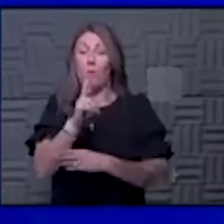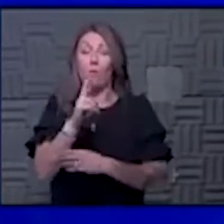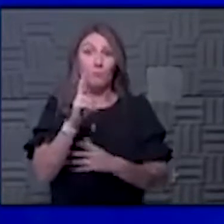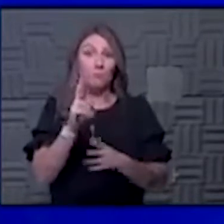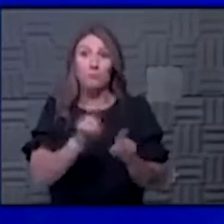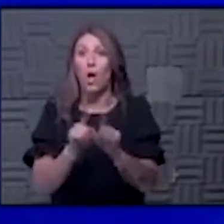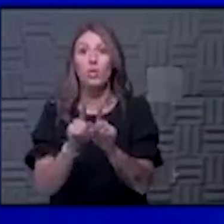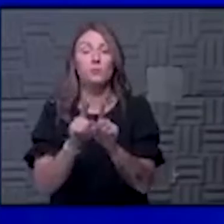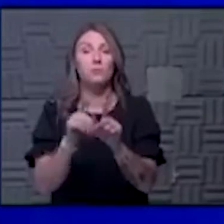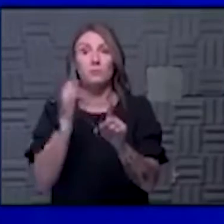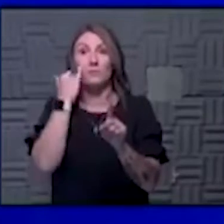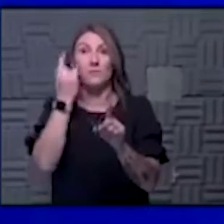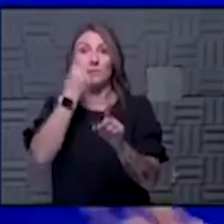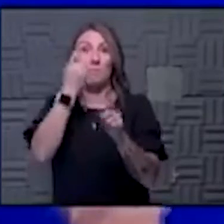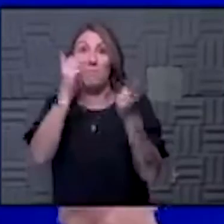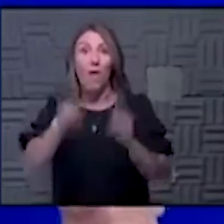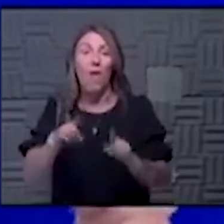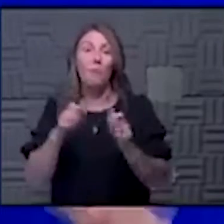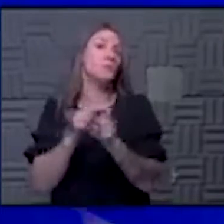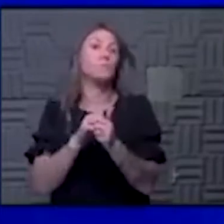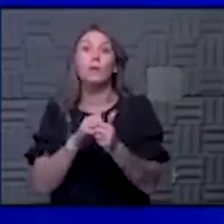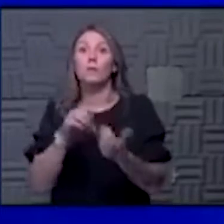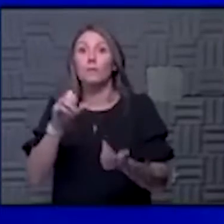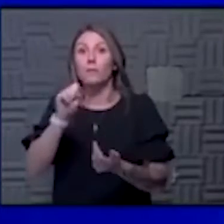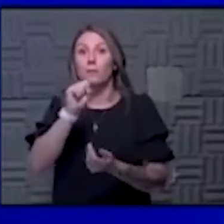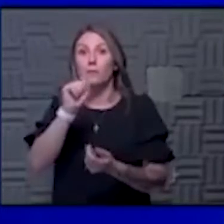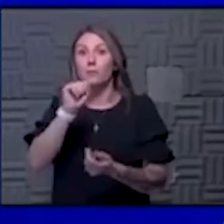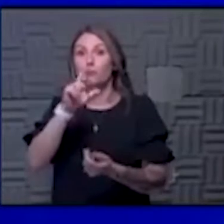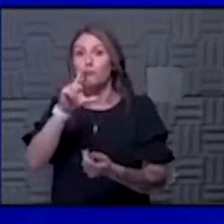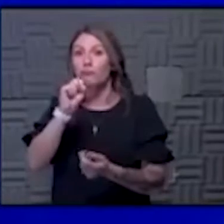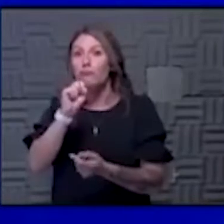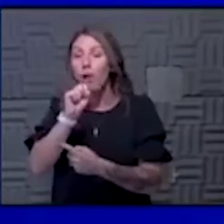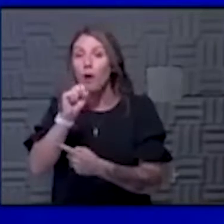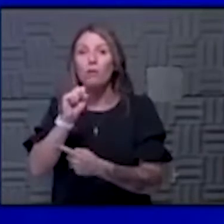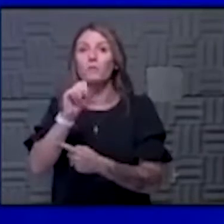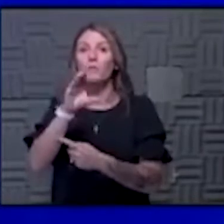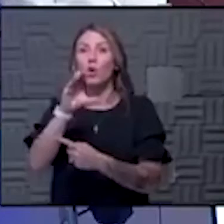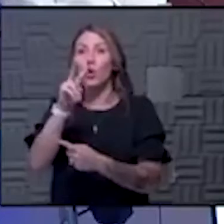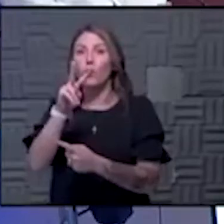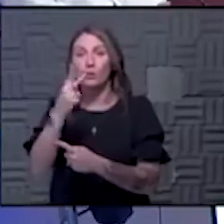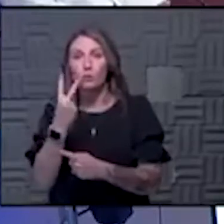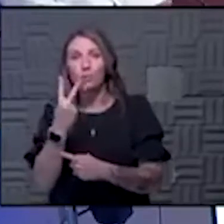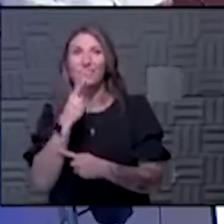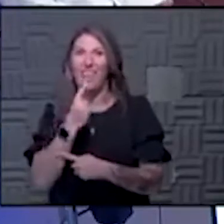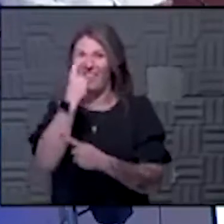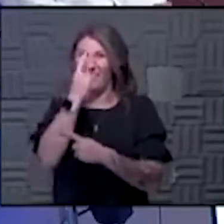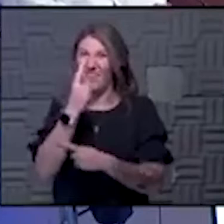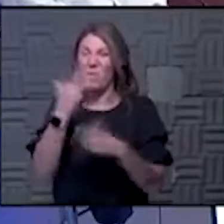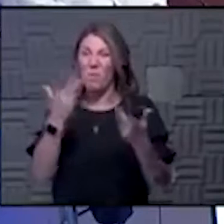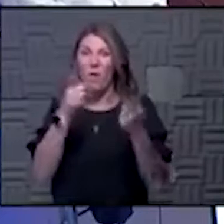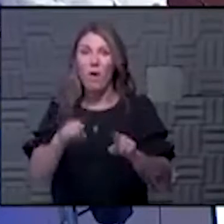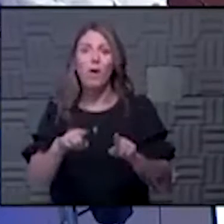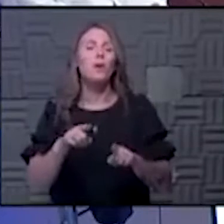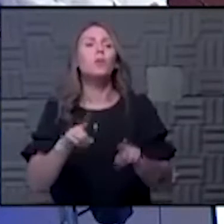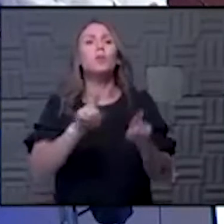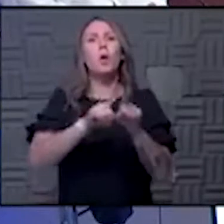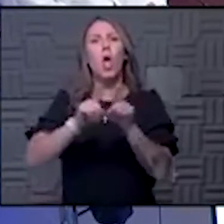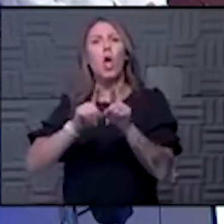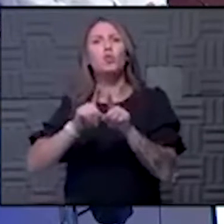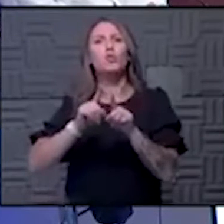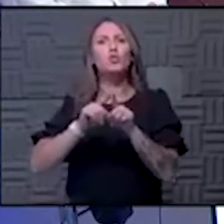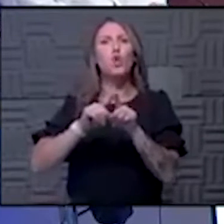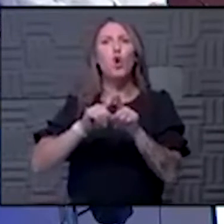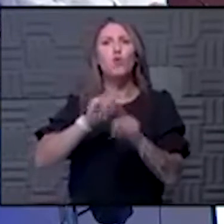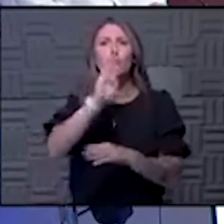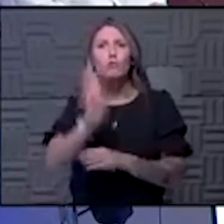that happens with SARS-CoV-2, which I think is where it's going to land because that trial's been restarted again. Yeah, and I think there was also a patient in Brazil that they had